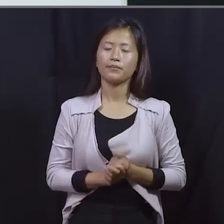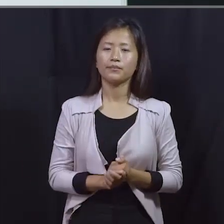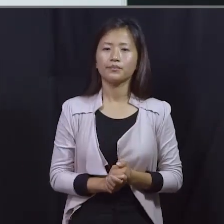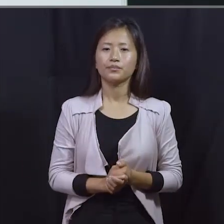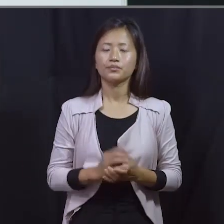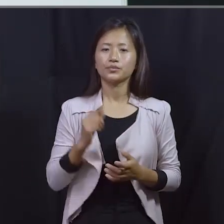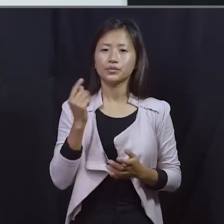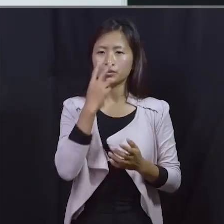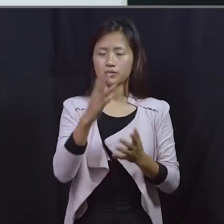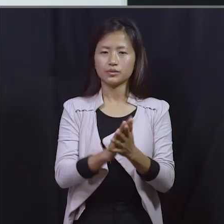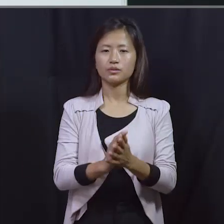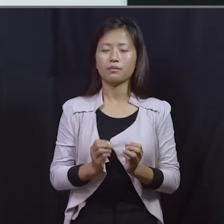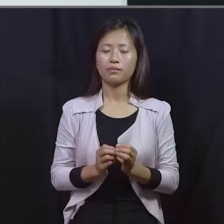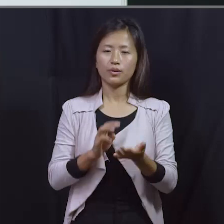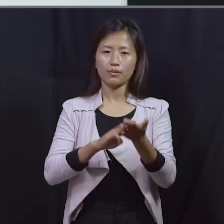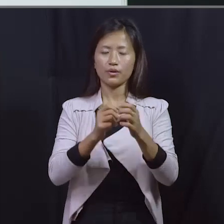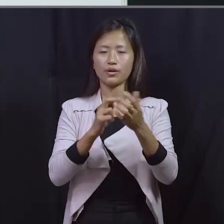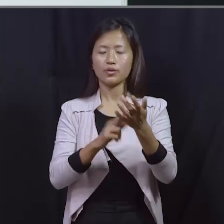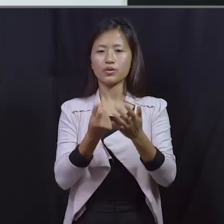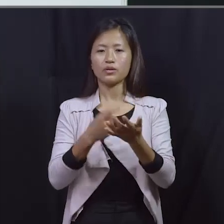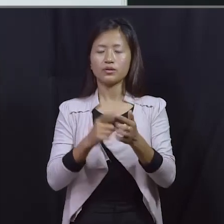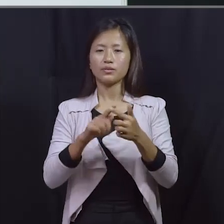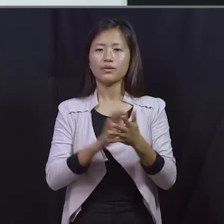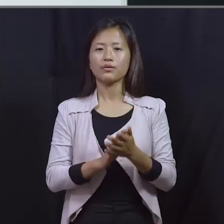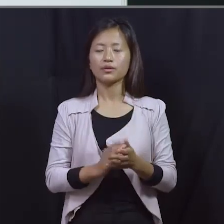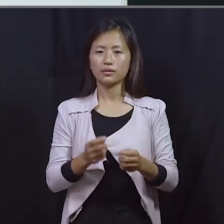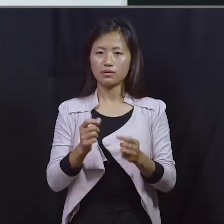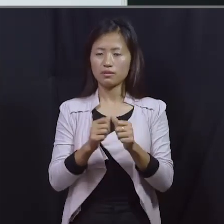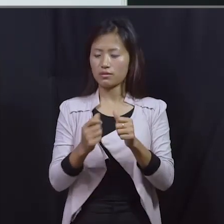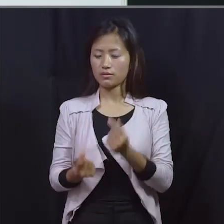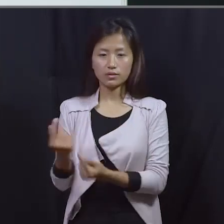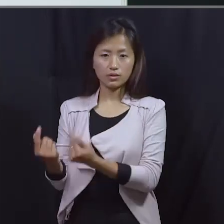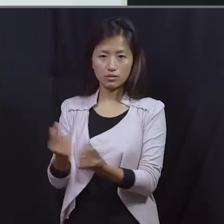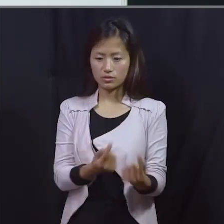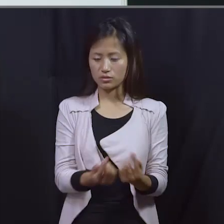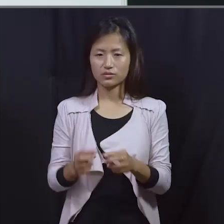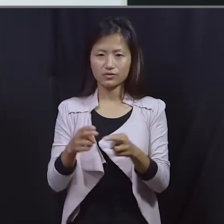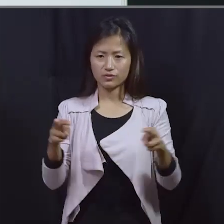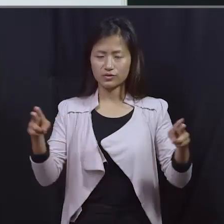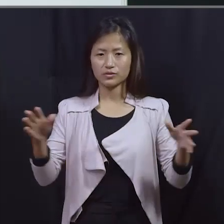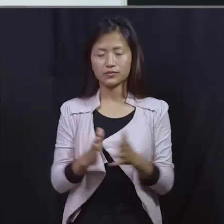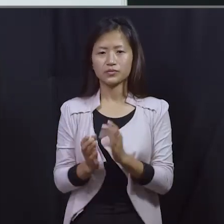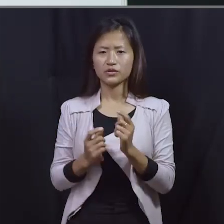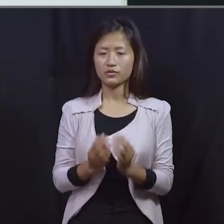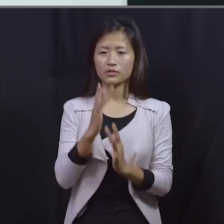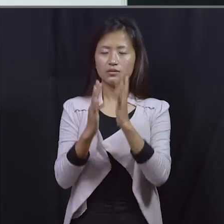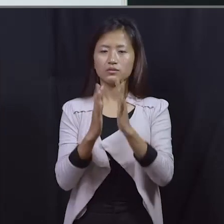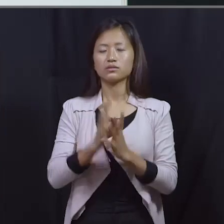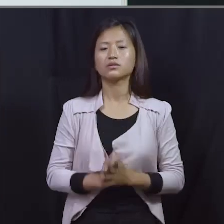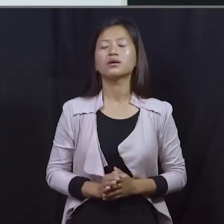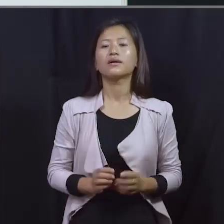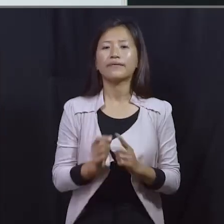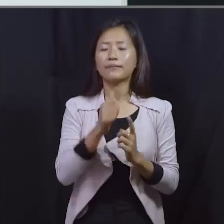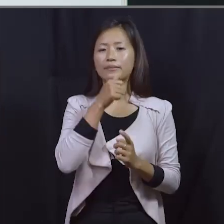they use it for manure, for agriculture, and as well as milk and meat production. So the loss